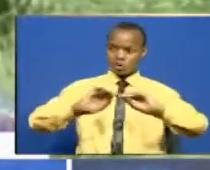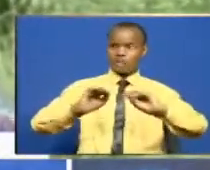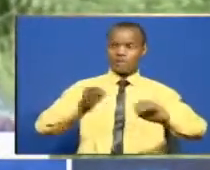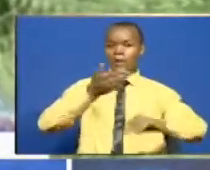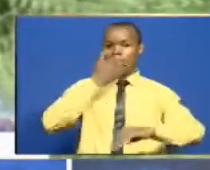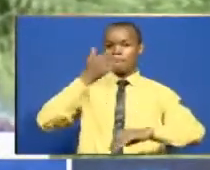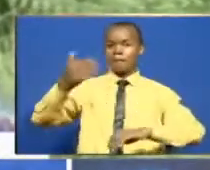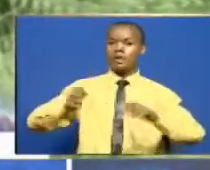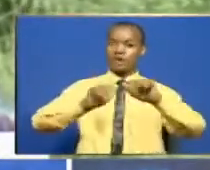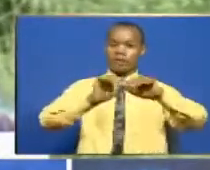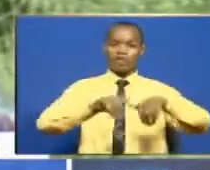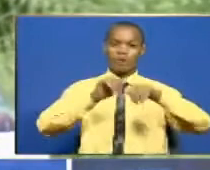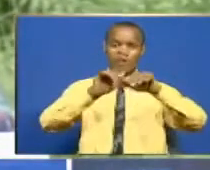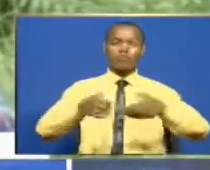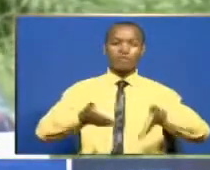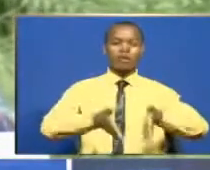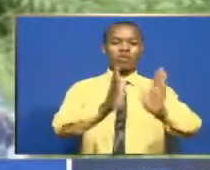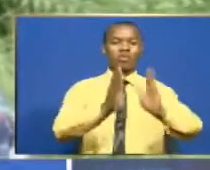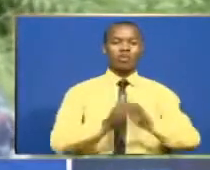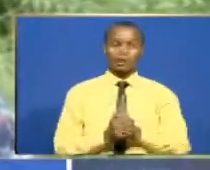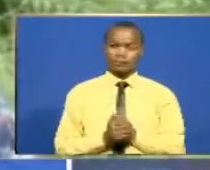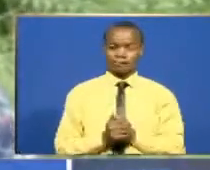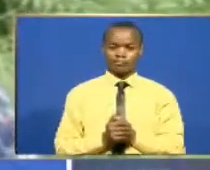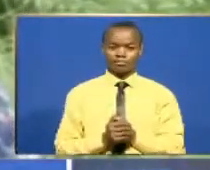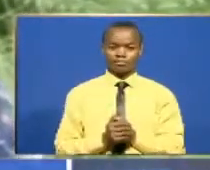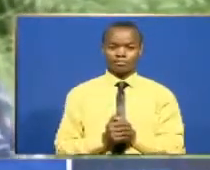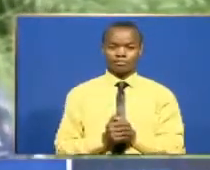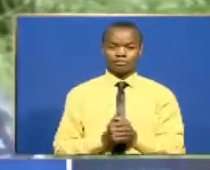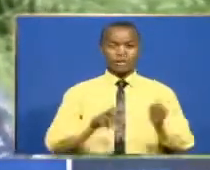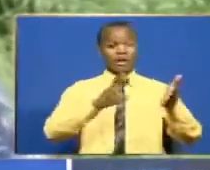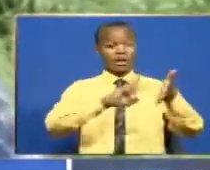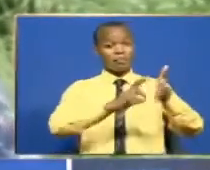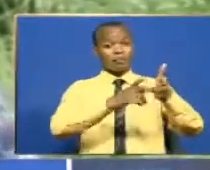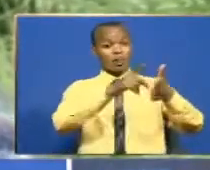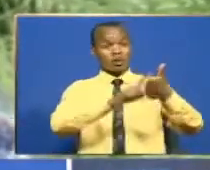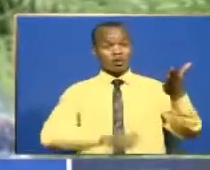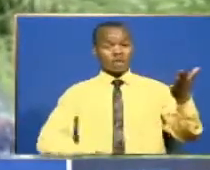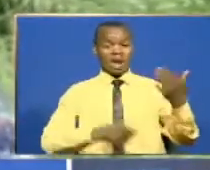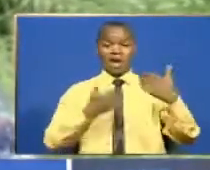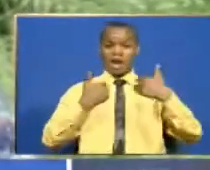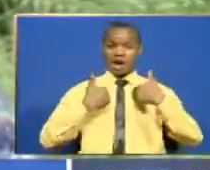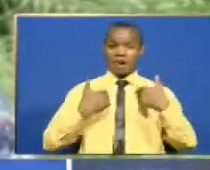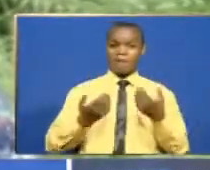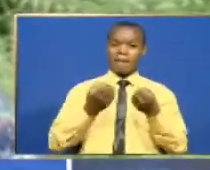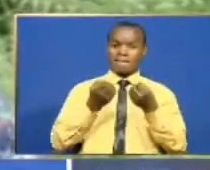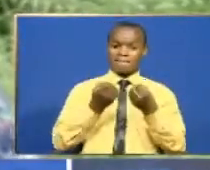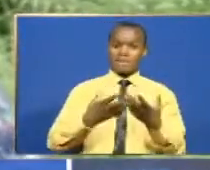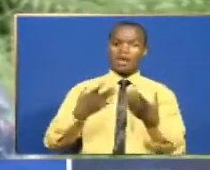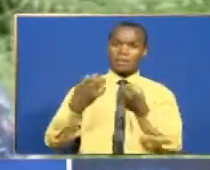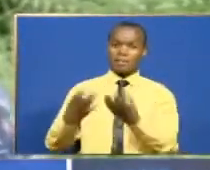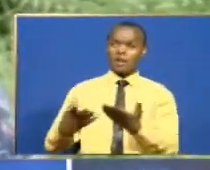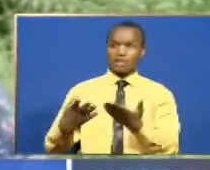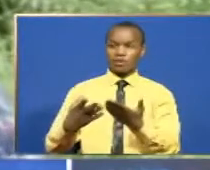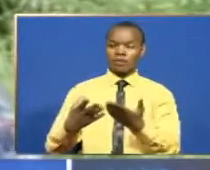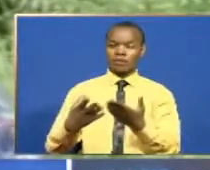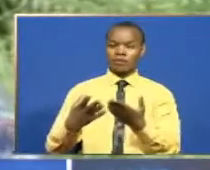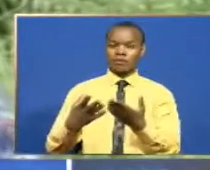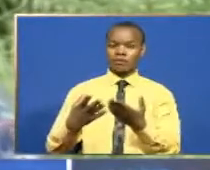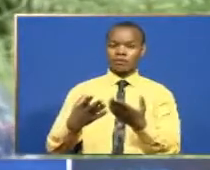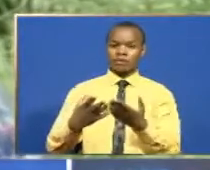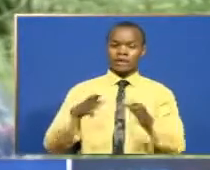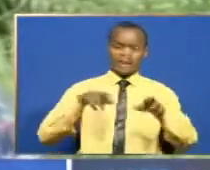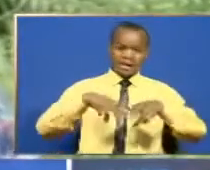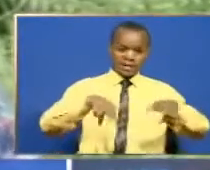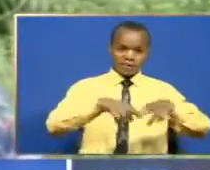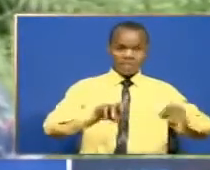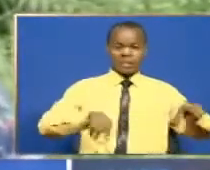farming methods. This in mind is that we have very many tributaries or some small rivers, and